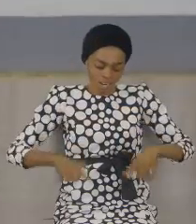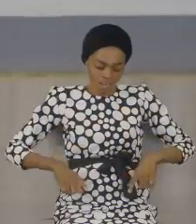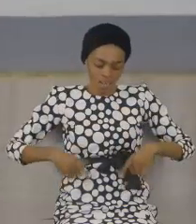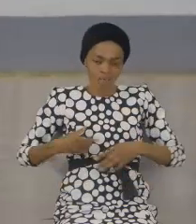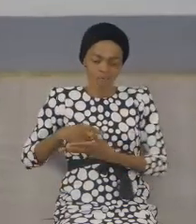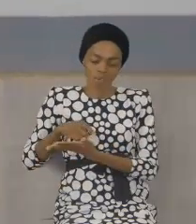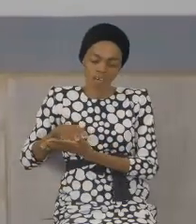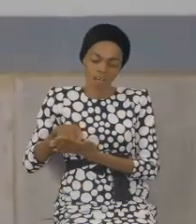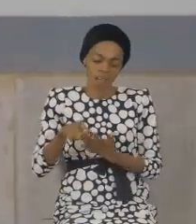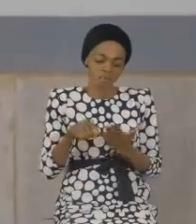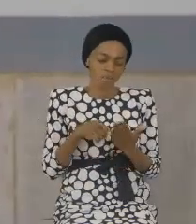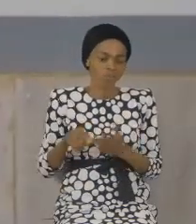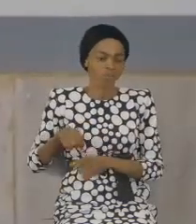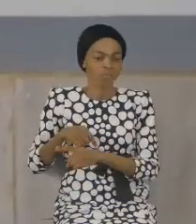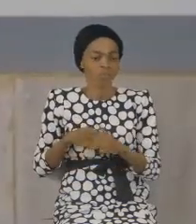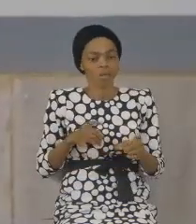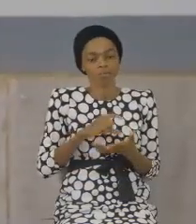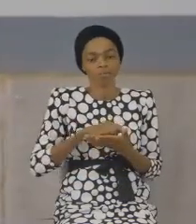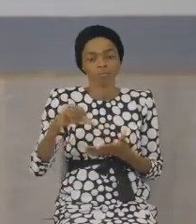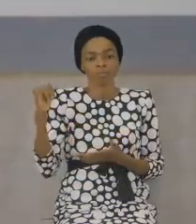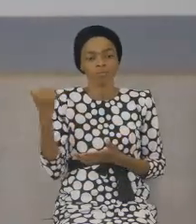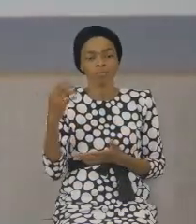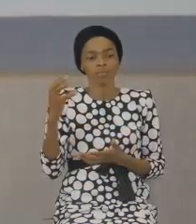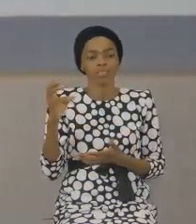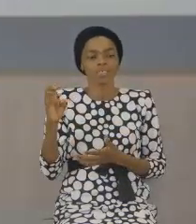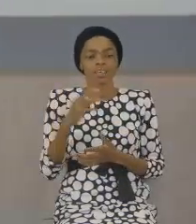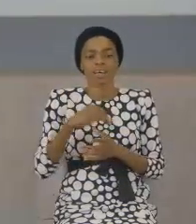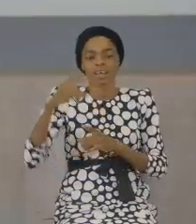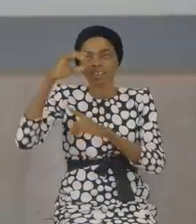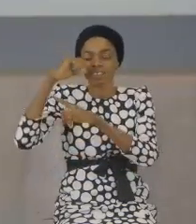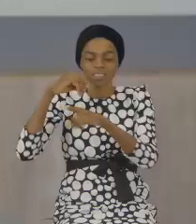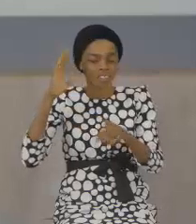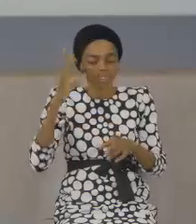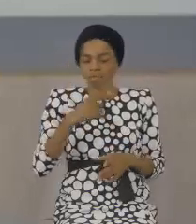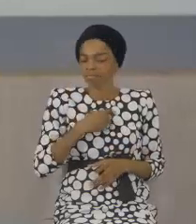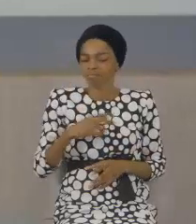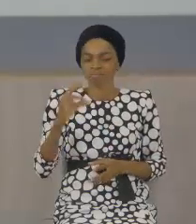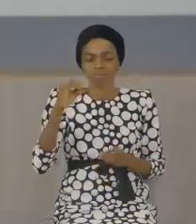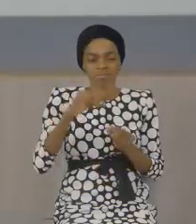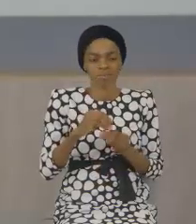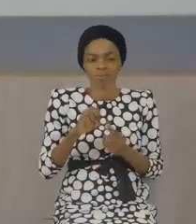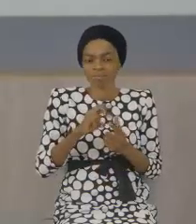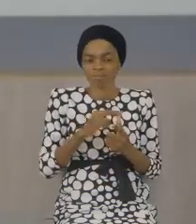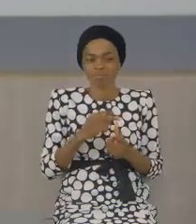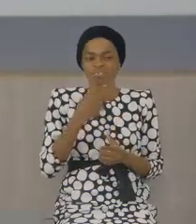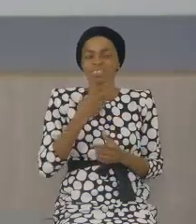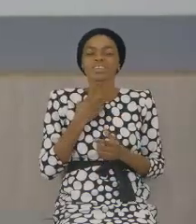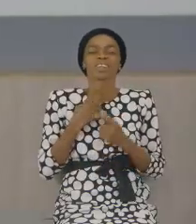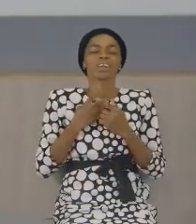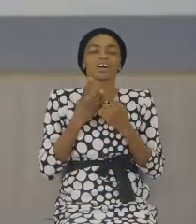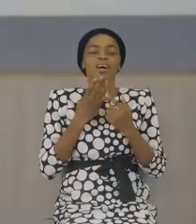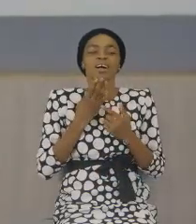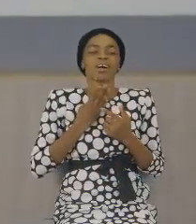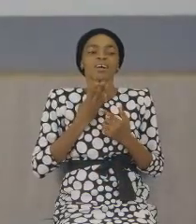In verse 16, it says, and they shall hunger no more, neither thirst any more, neither shall the